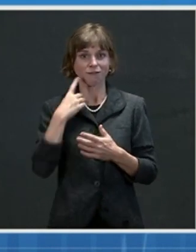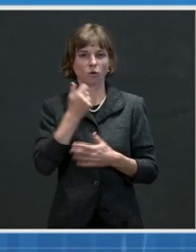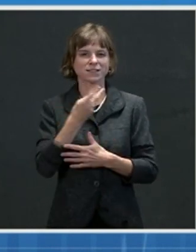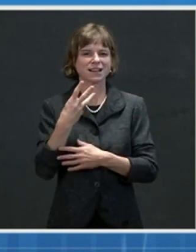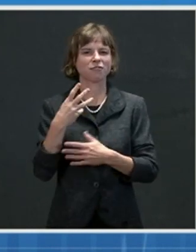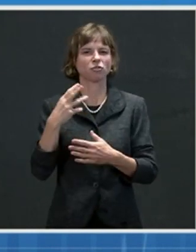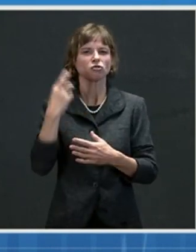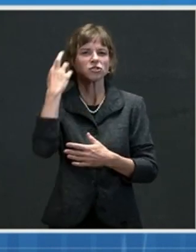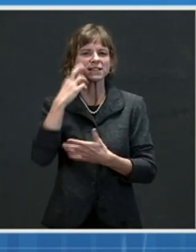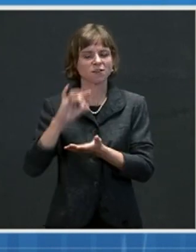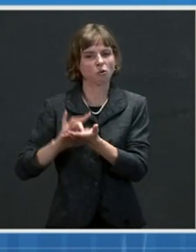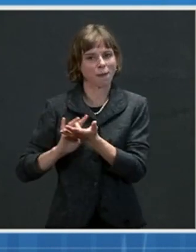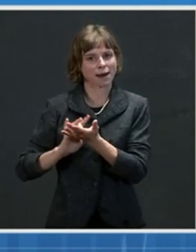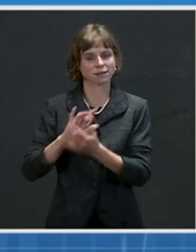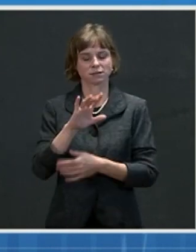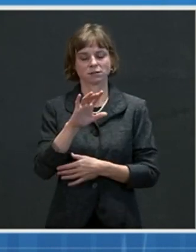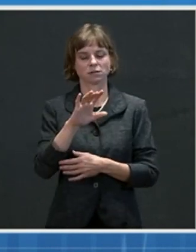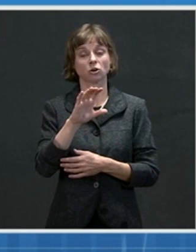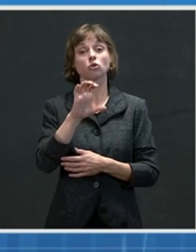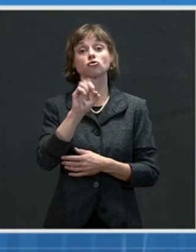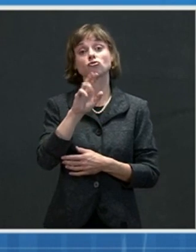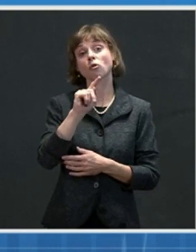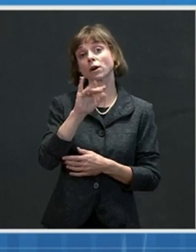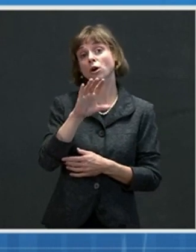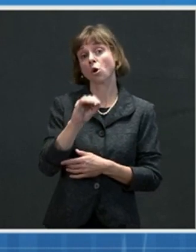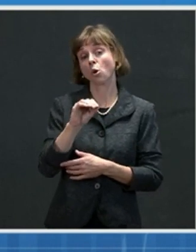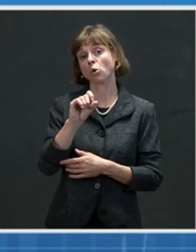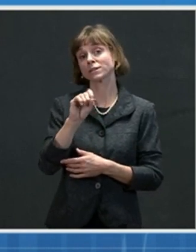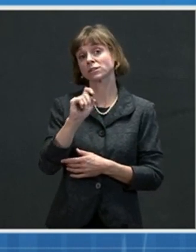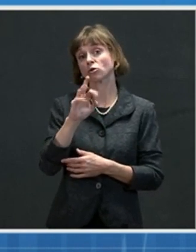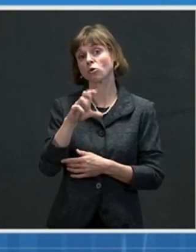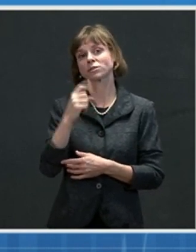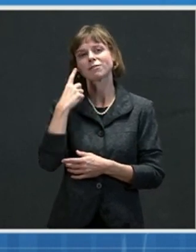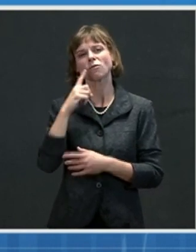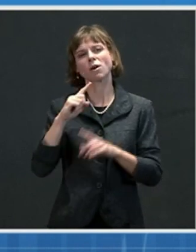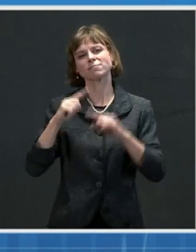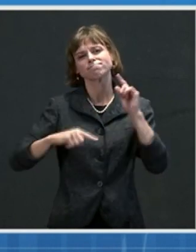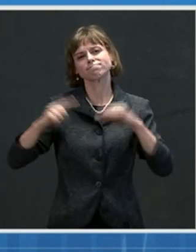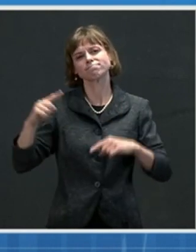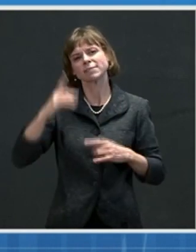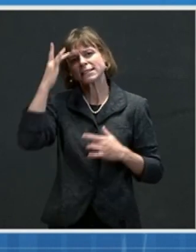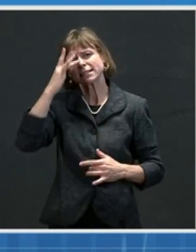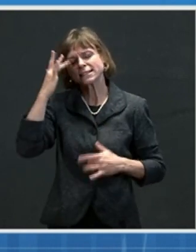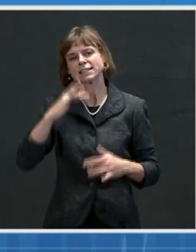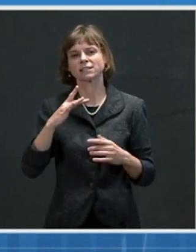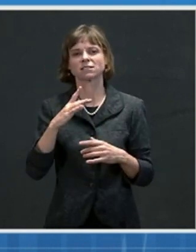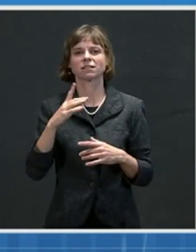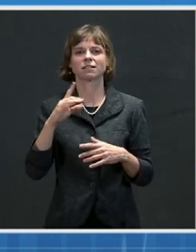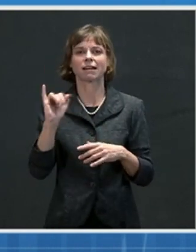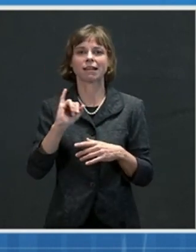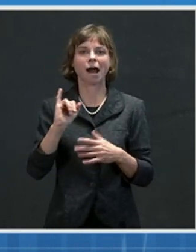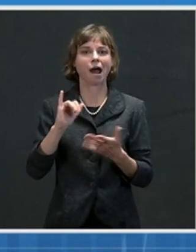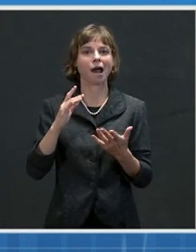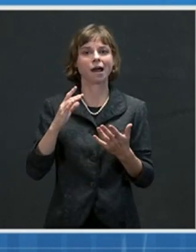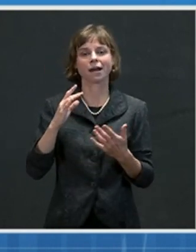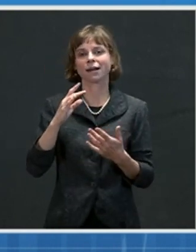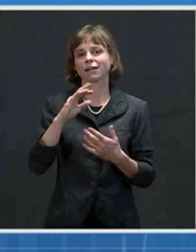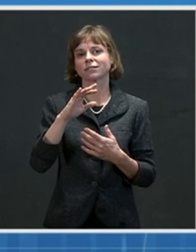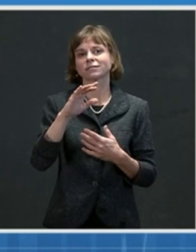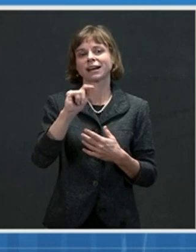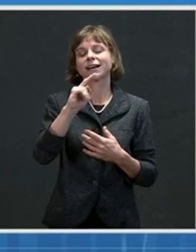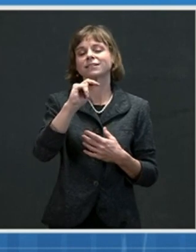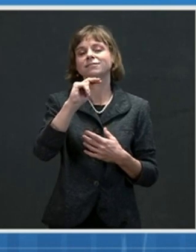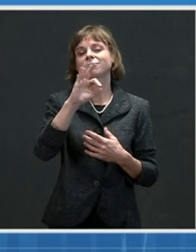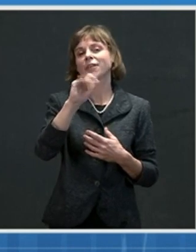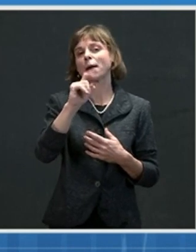or corticosteroids for diseases like autoinflammatory diseases or allergic diseases.